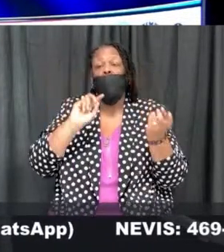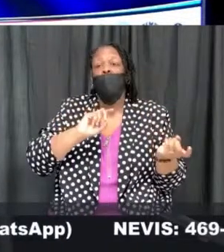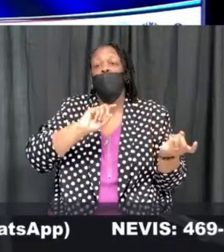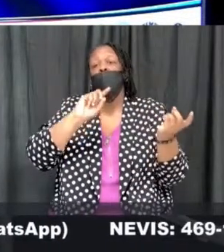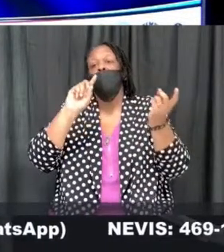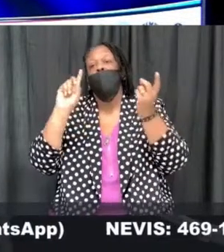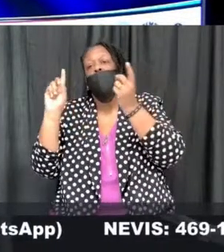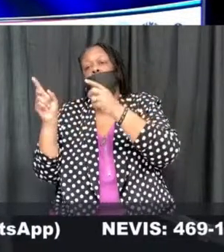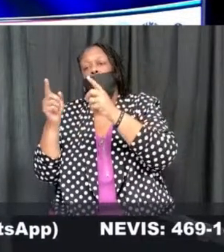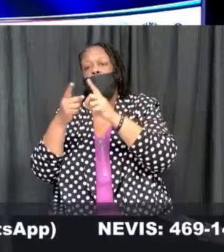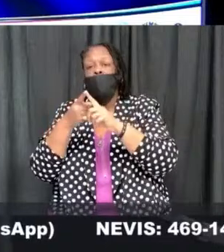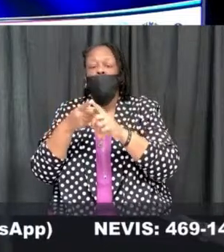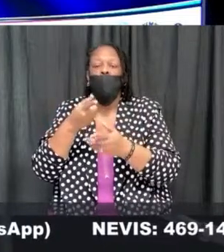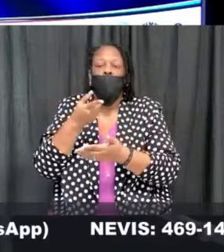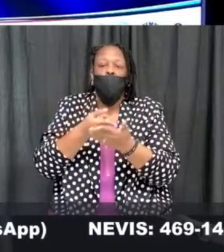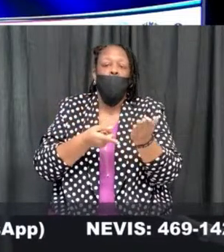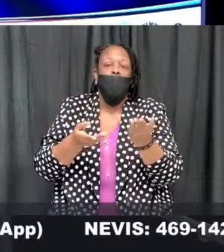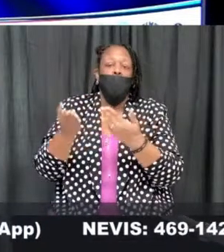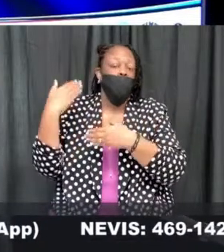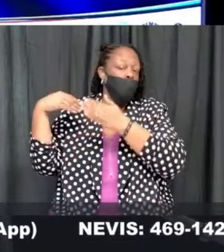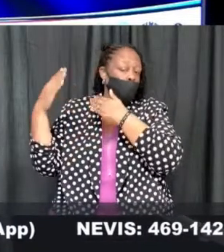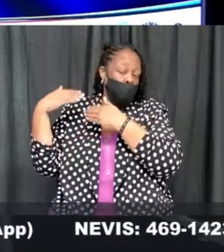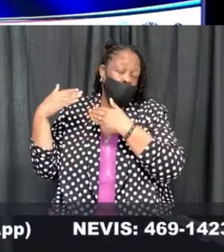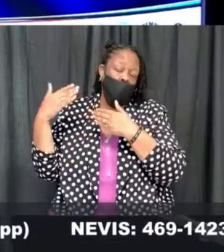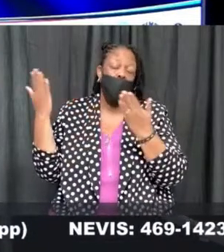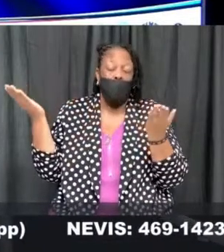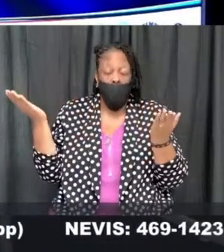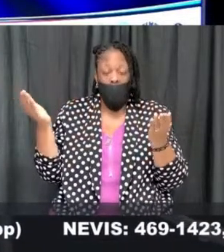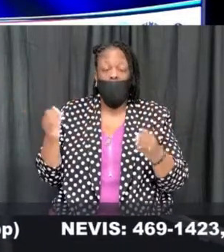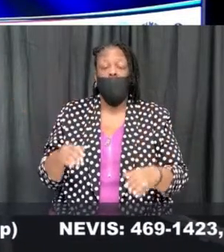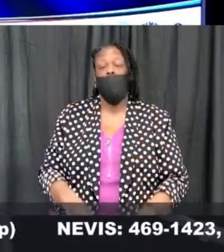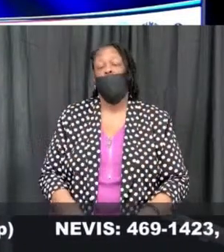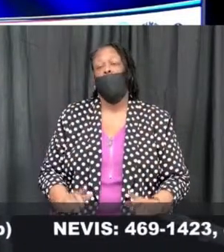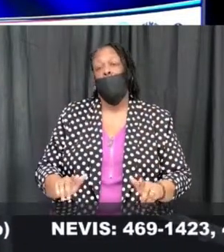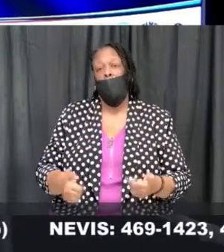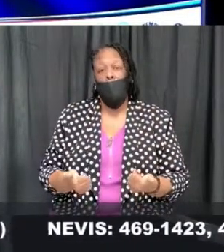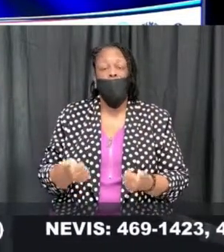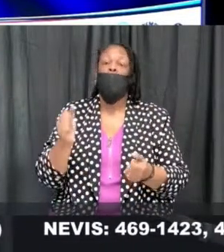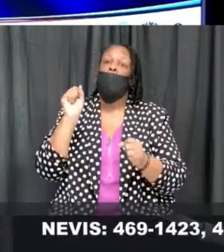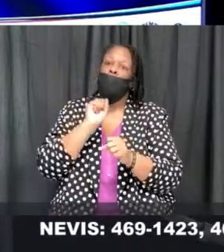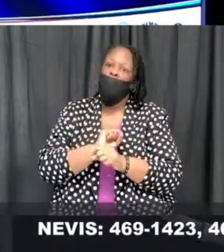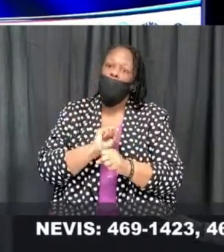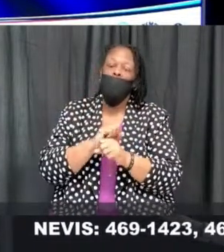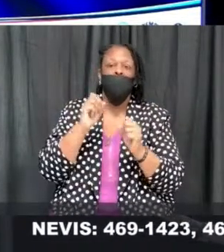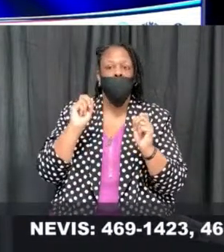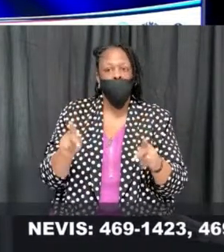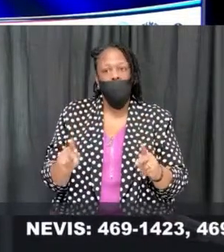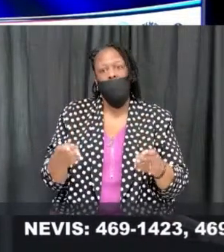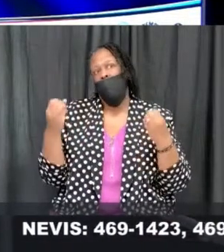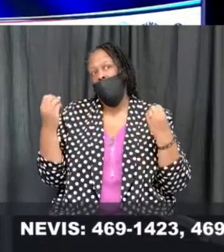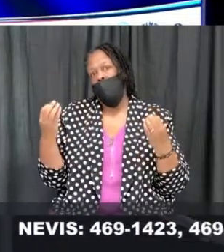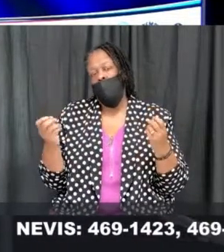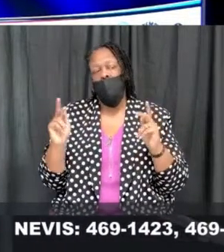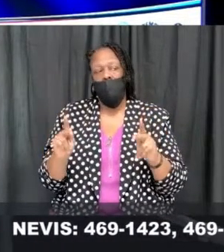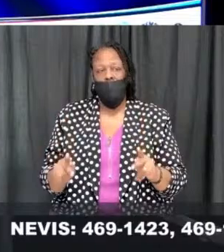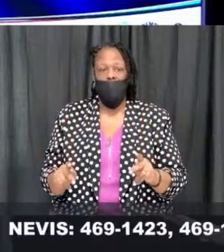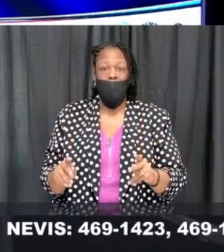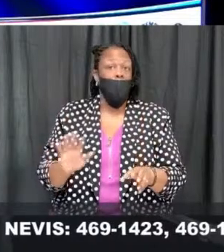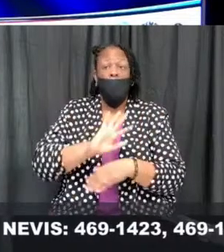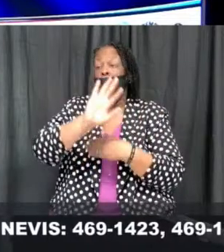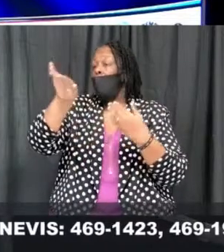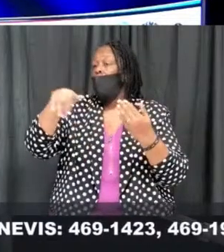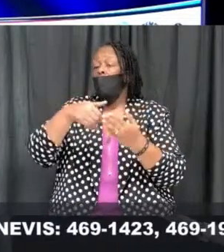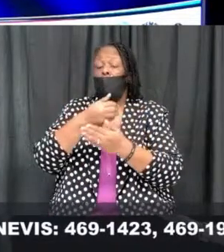form of normalcy in all countries around the world that have been affected by the